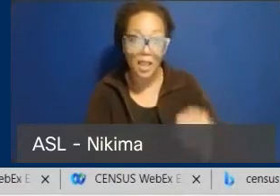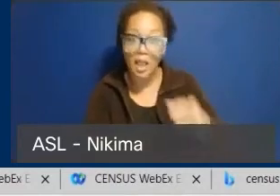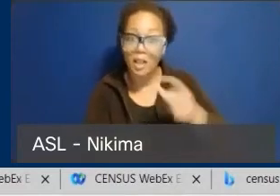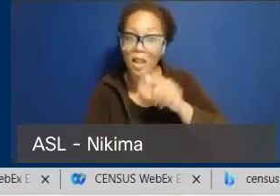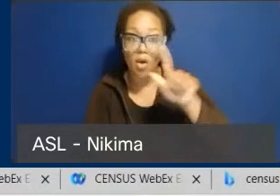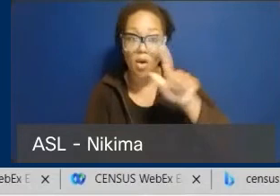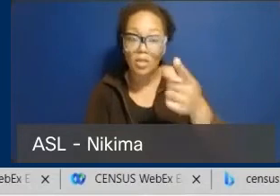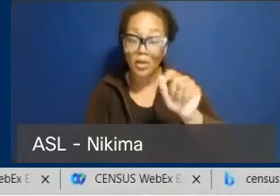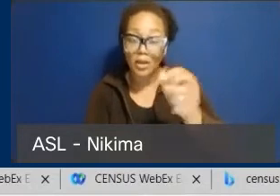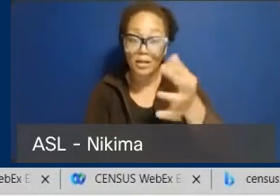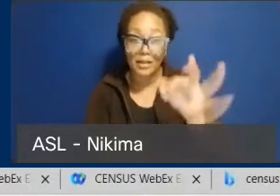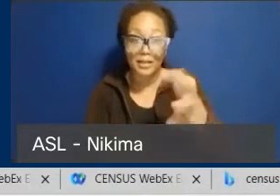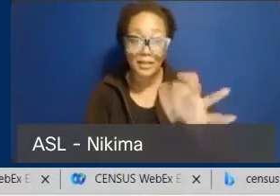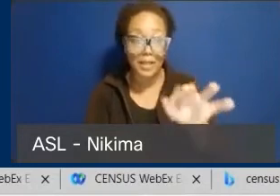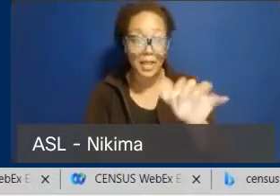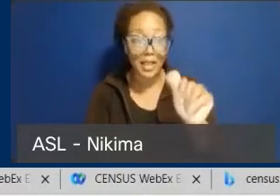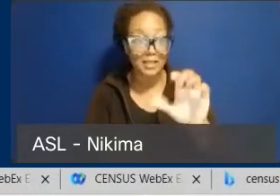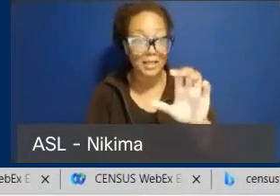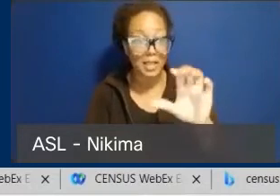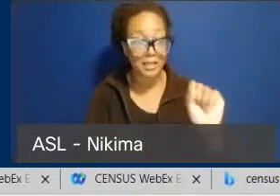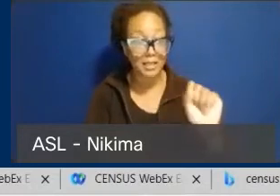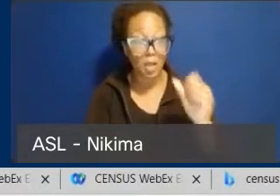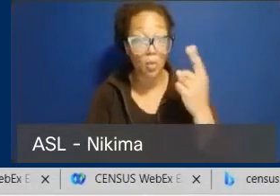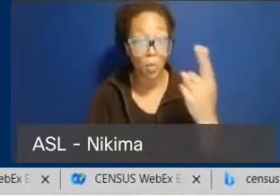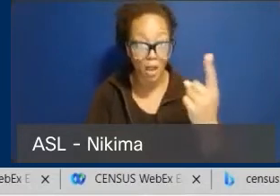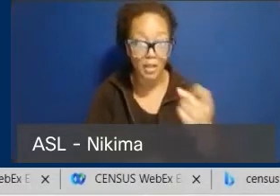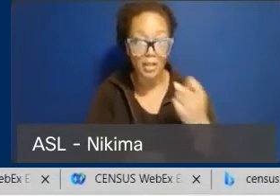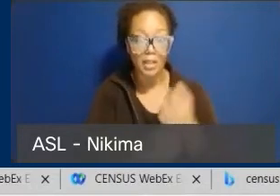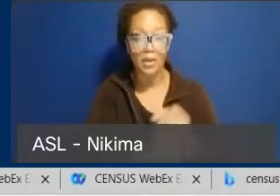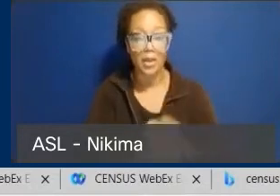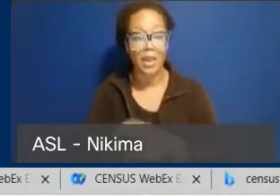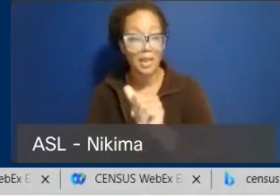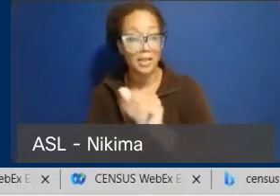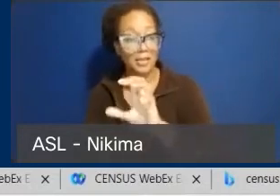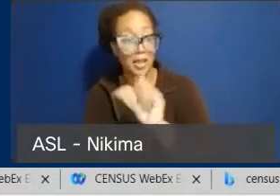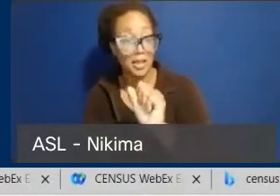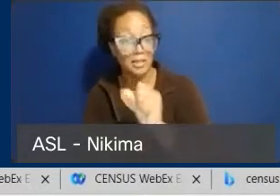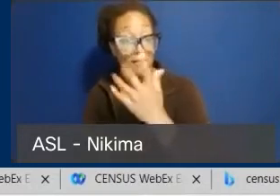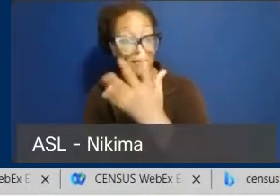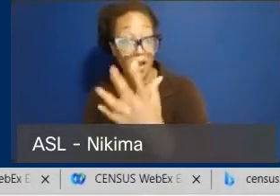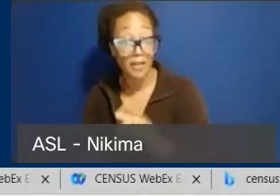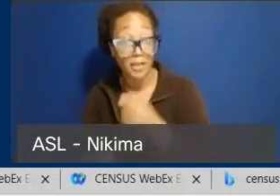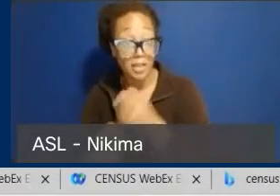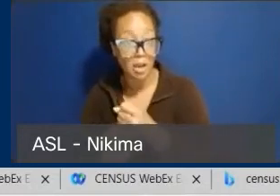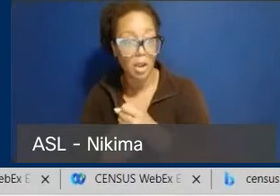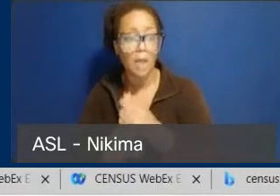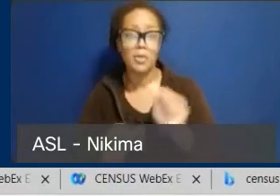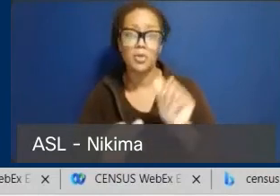2019 ACS 1 year and 5 year, but you can scroll all the way down,